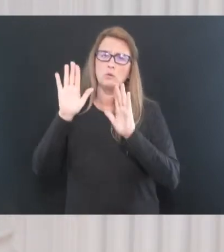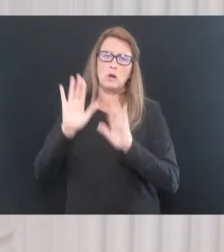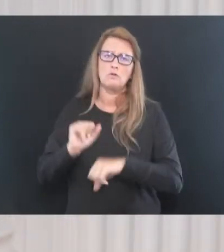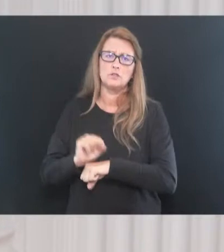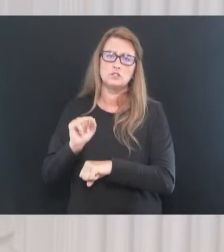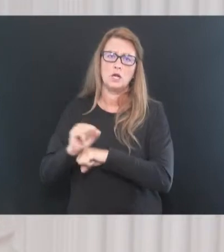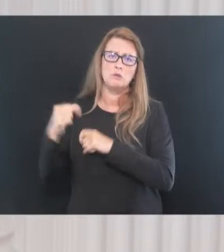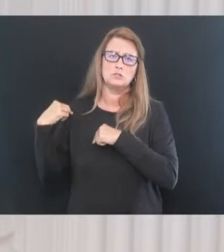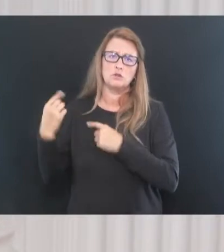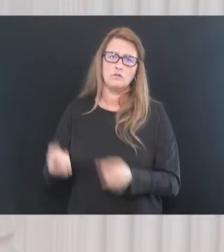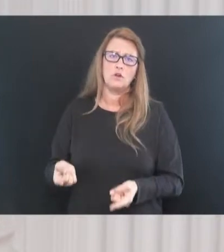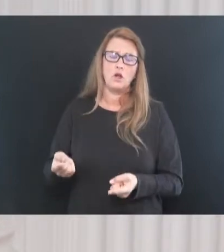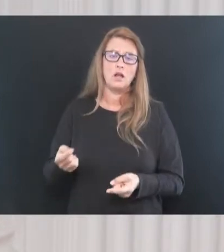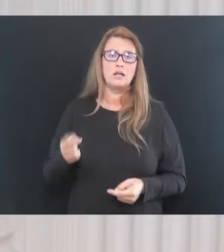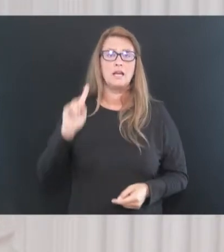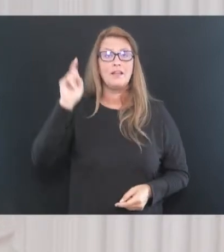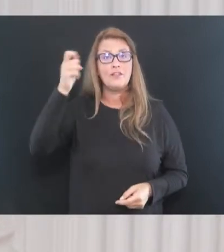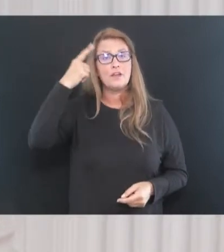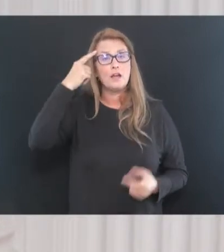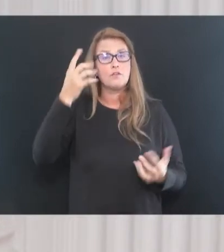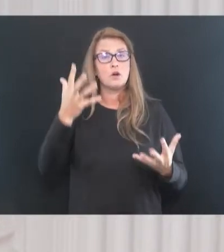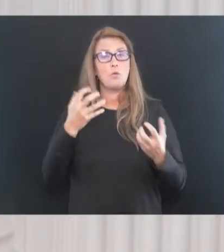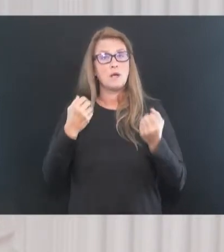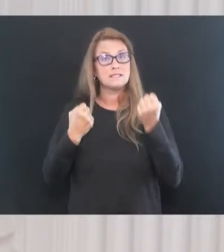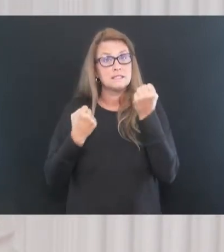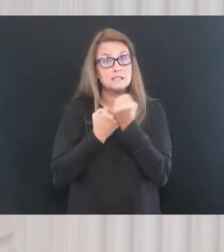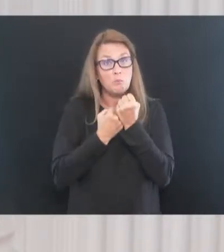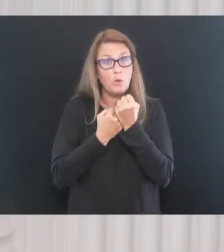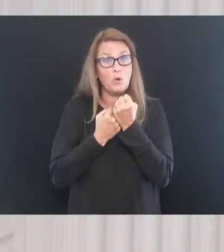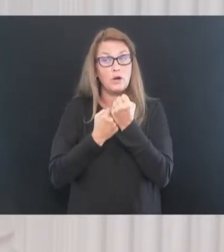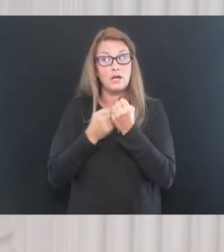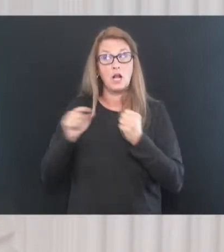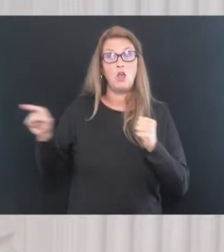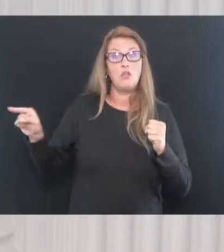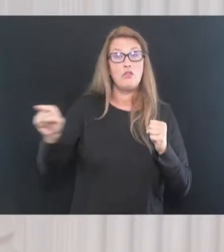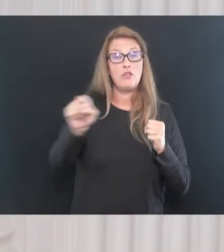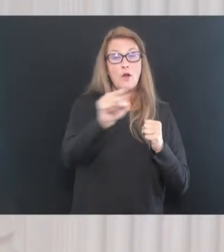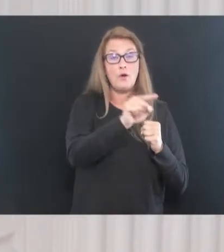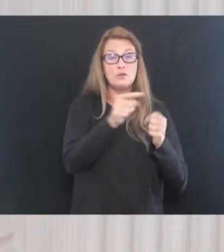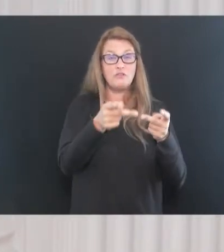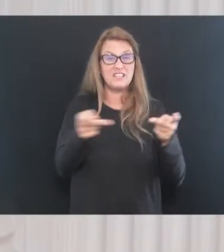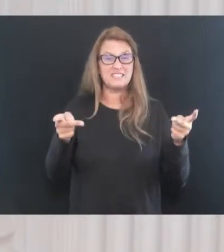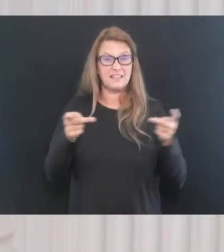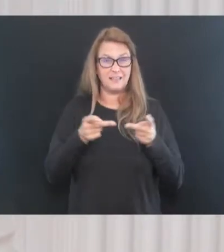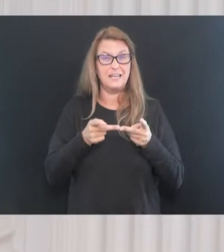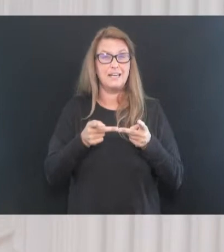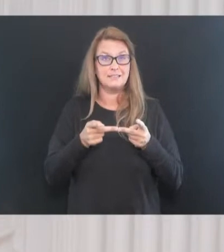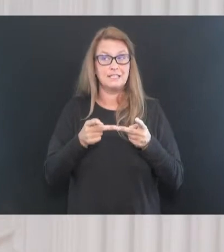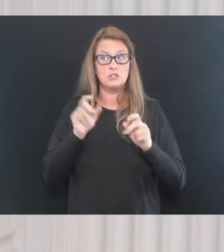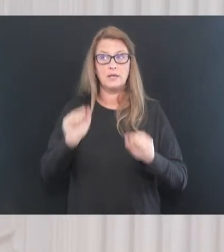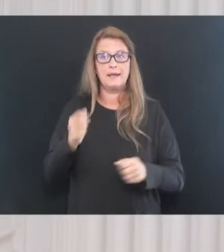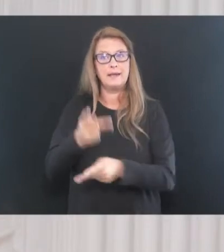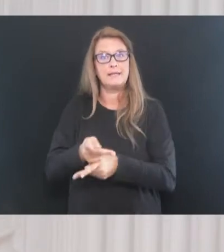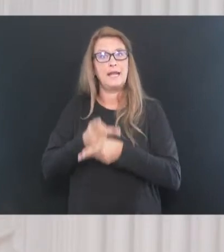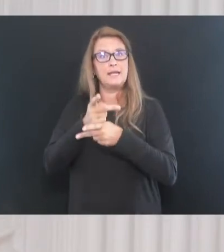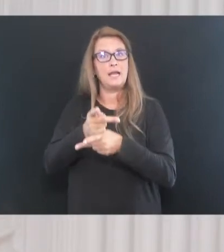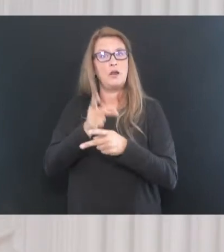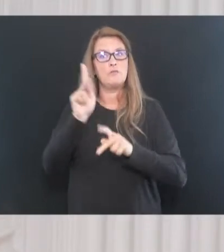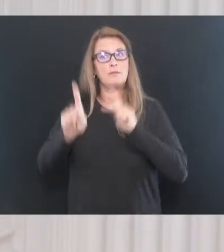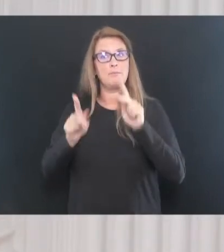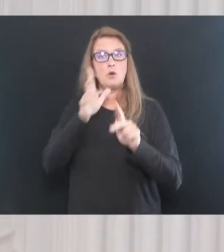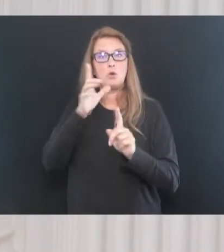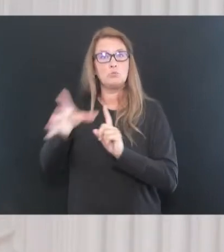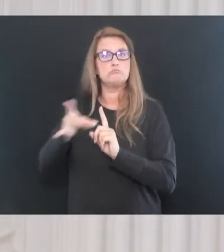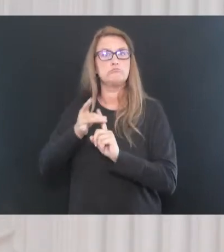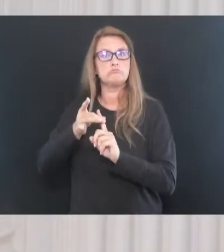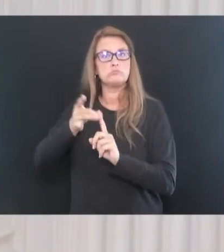governor's commitment to support those facilities, so not only can we take care of all people with COVID-19, but